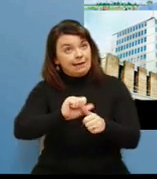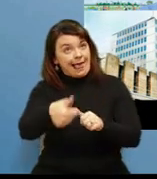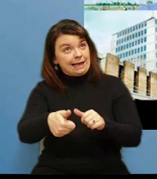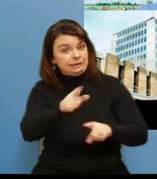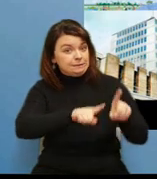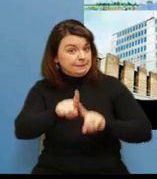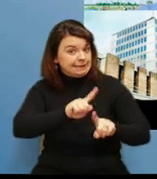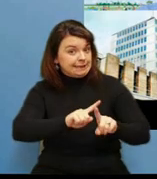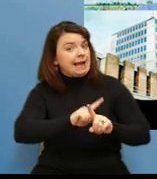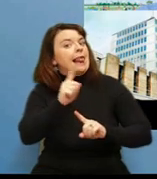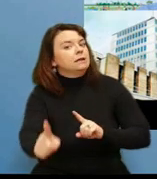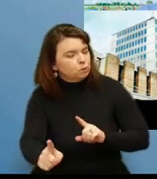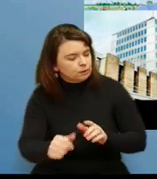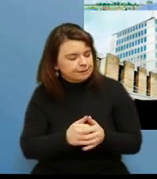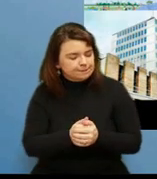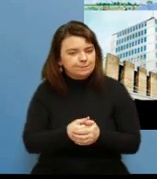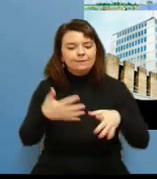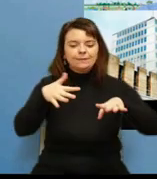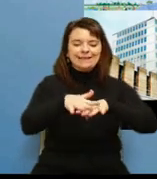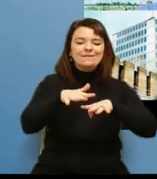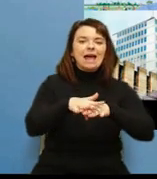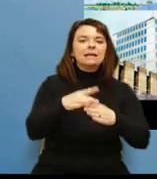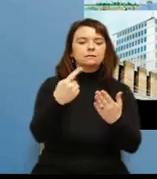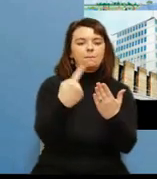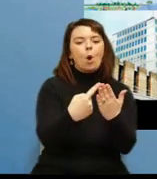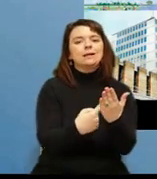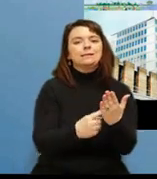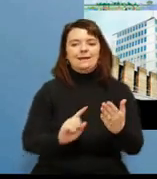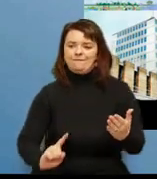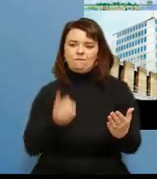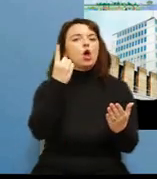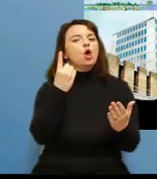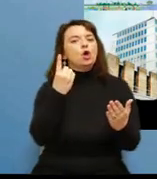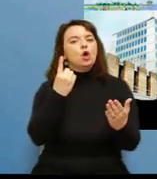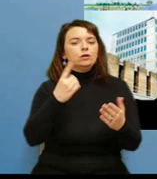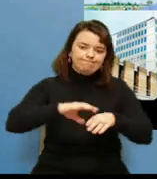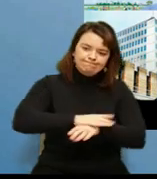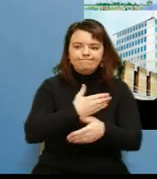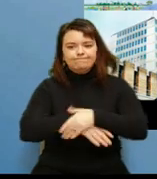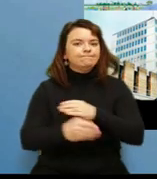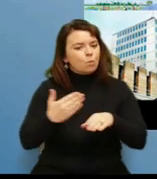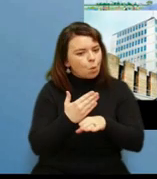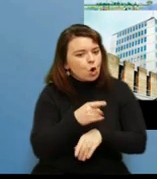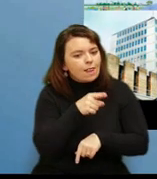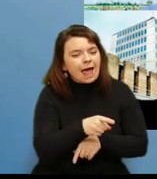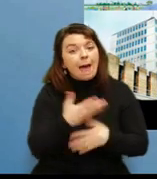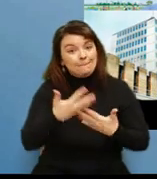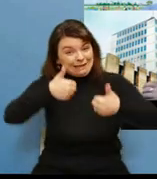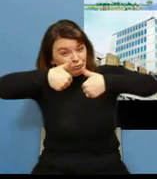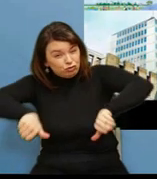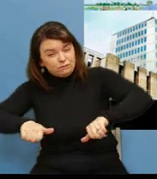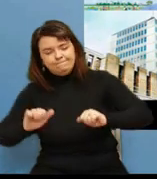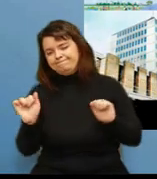The interface policy has been the first thing that we've worked on, but we haven't yet been able to get that